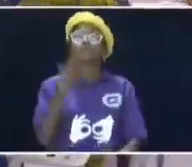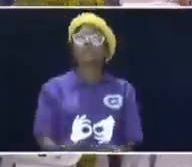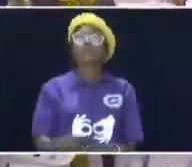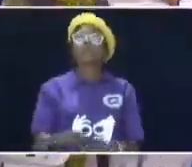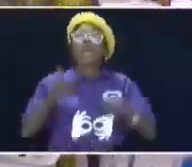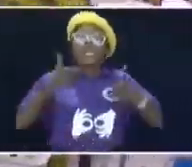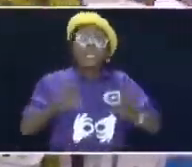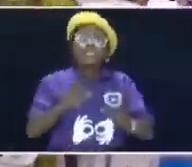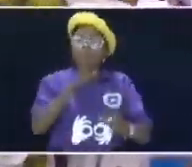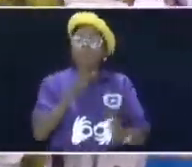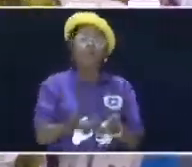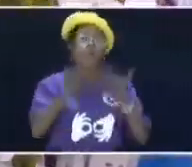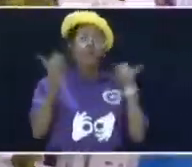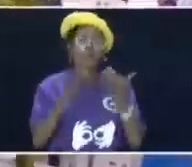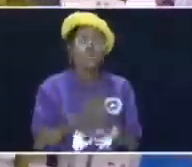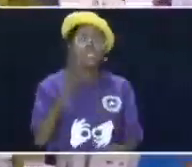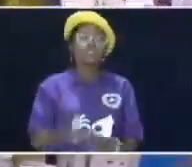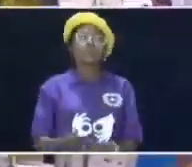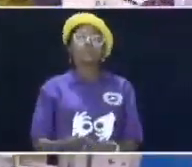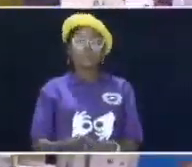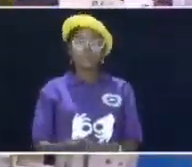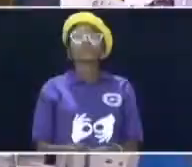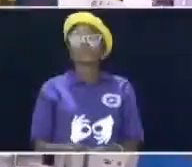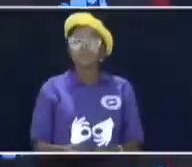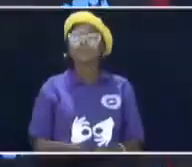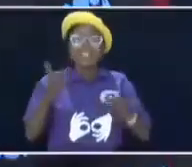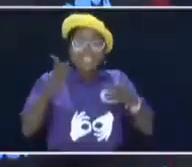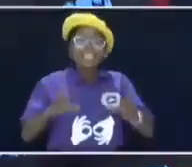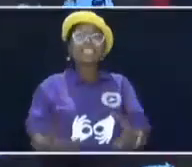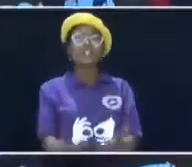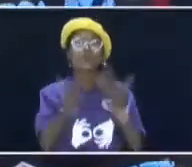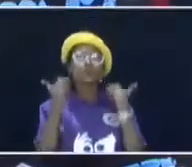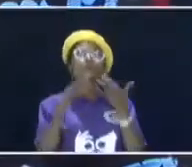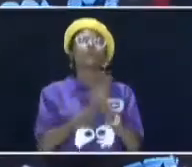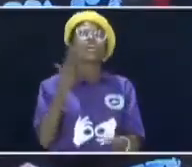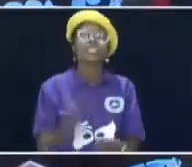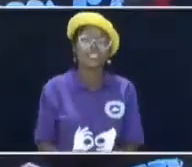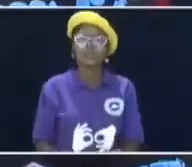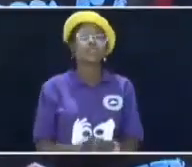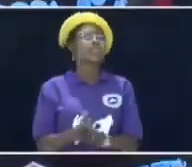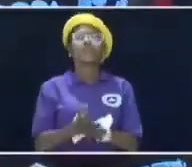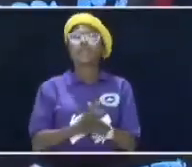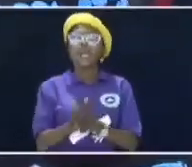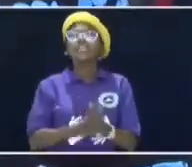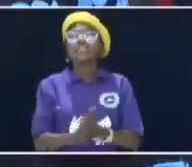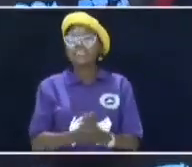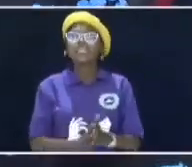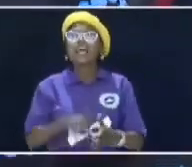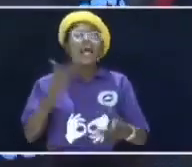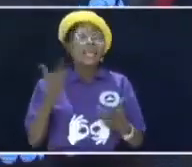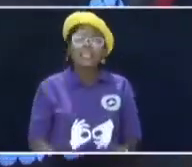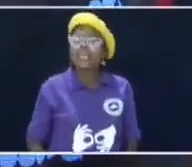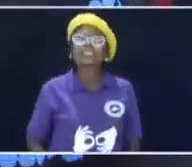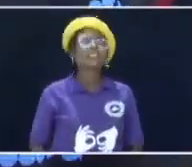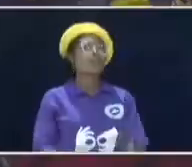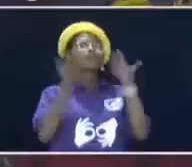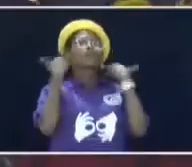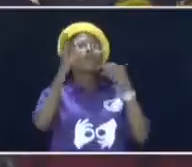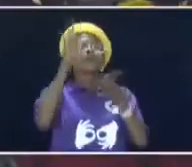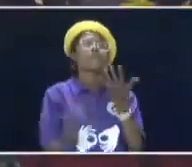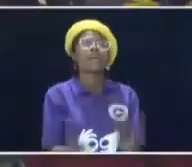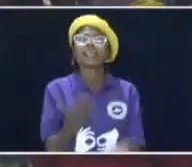Let it cast fire right now. Let it cast fire right now. Let it cast fire right